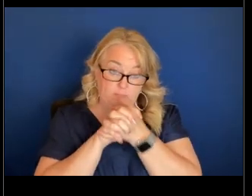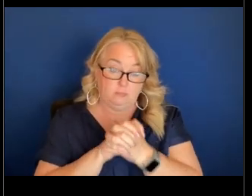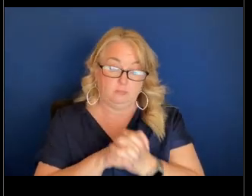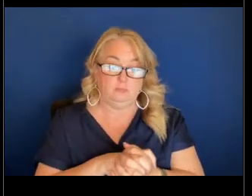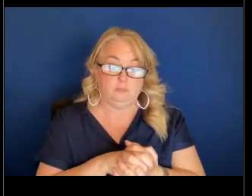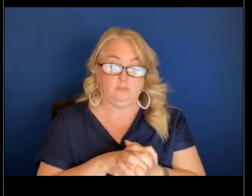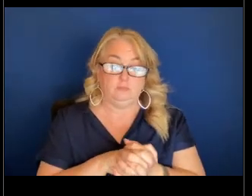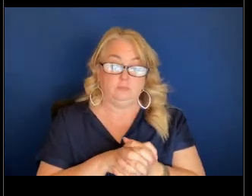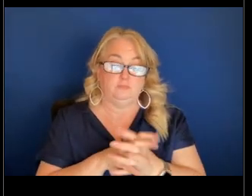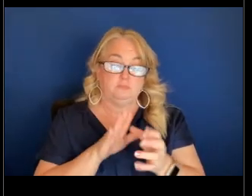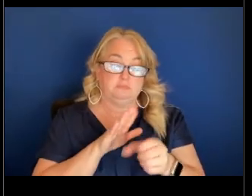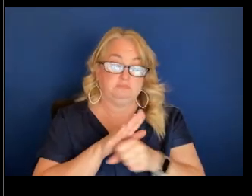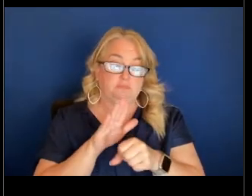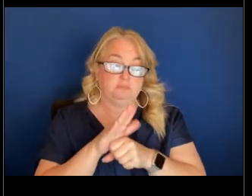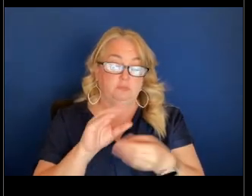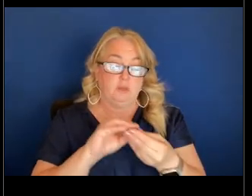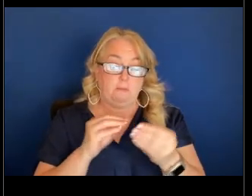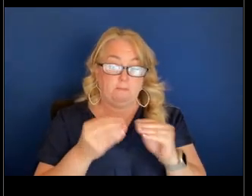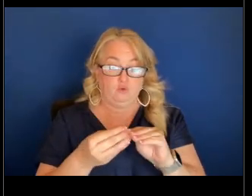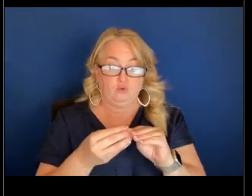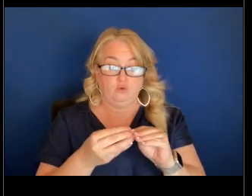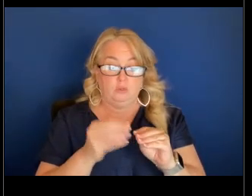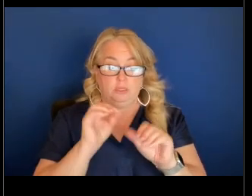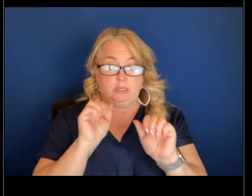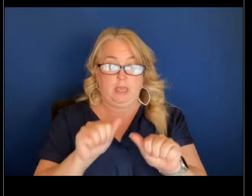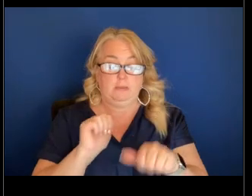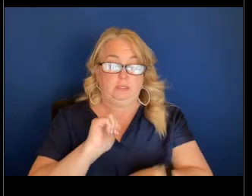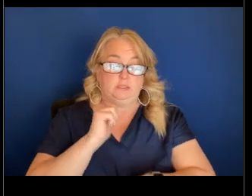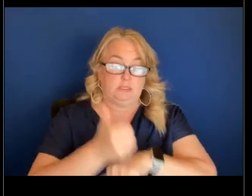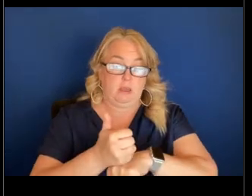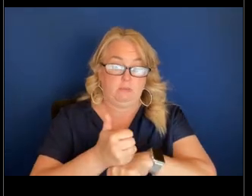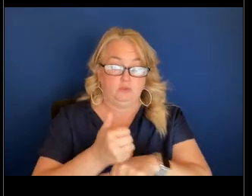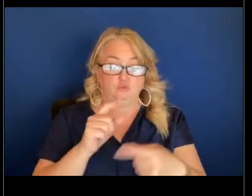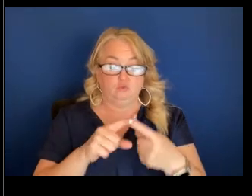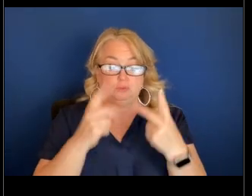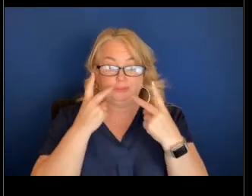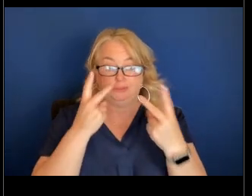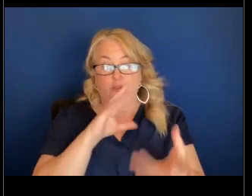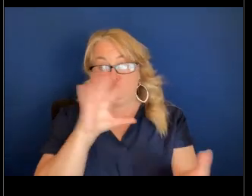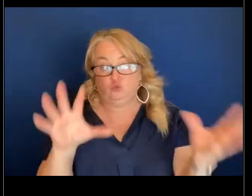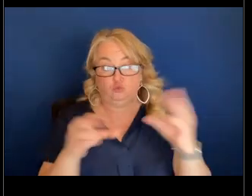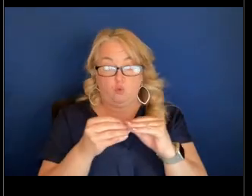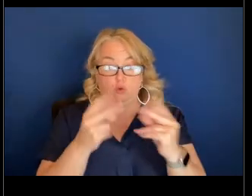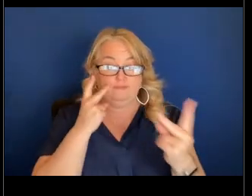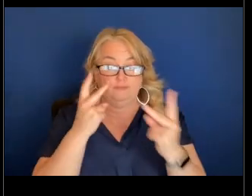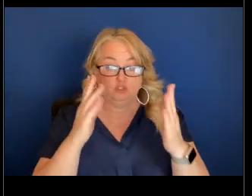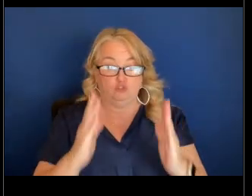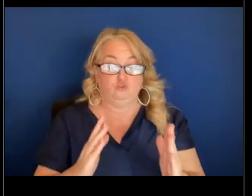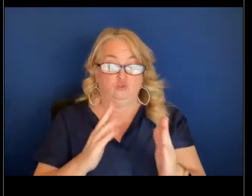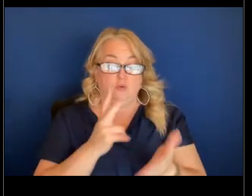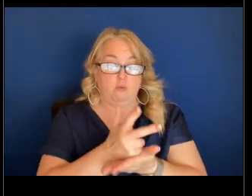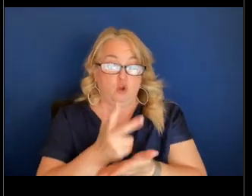A sufficient number can be established by examining the total number of visitor parking spaces